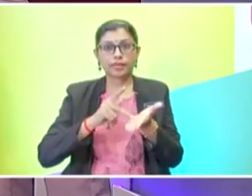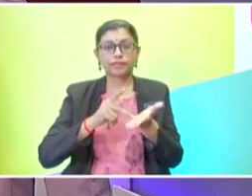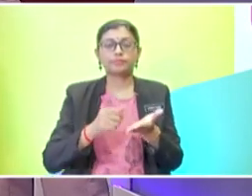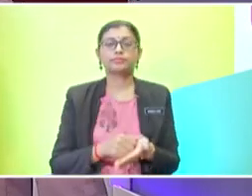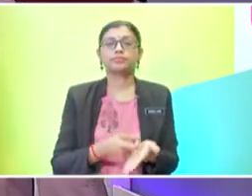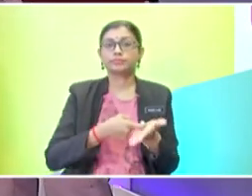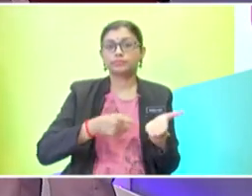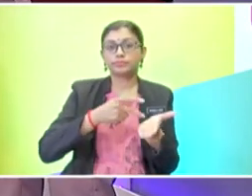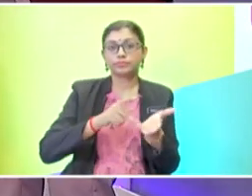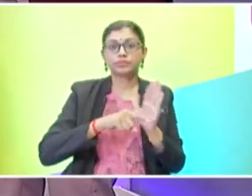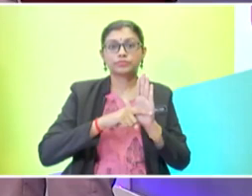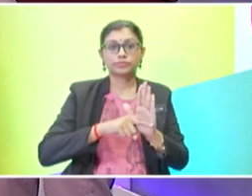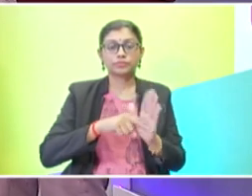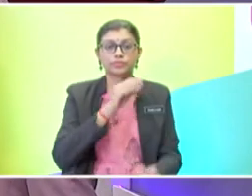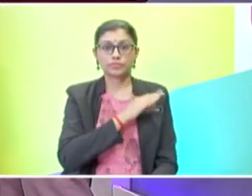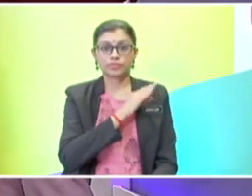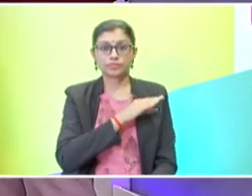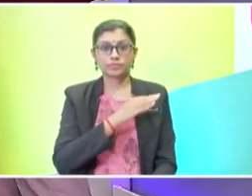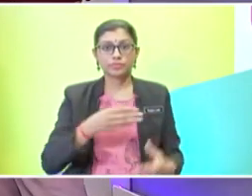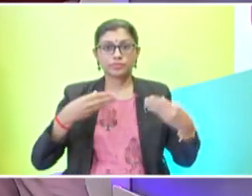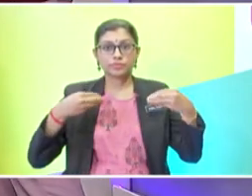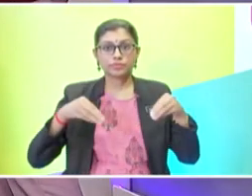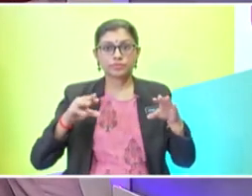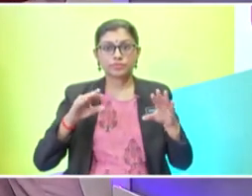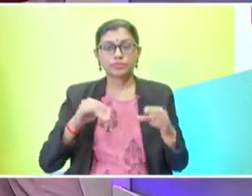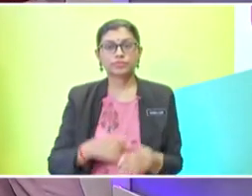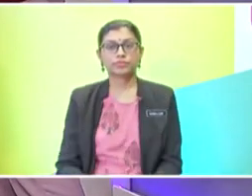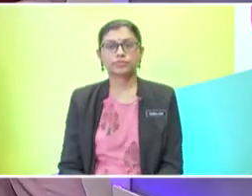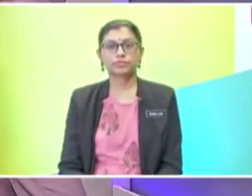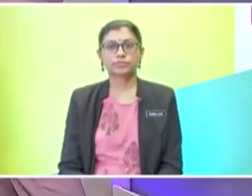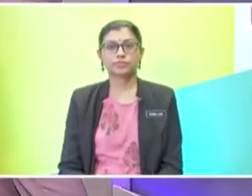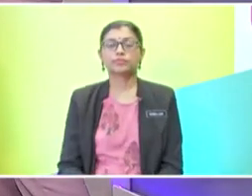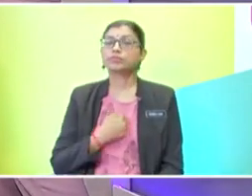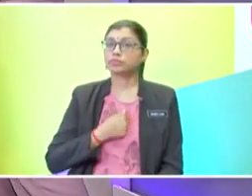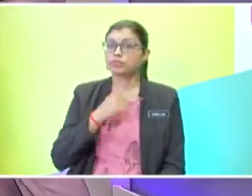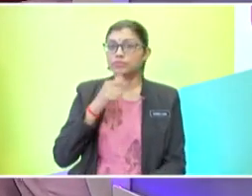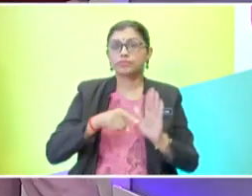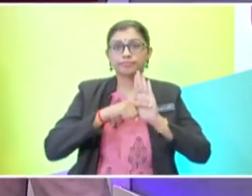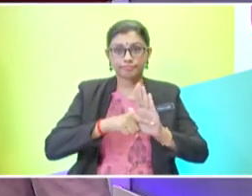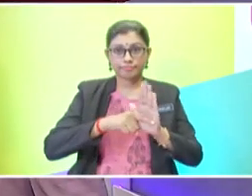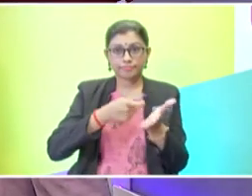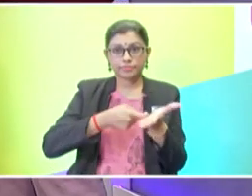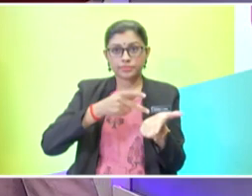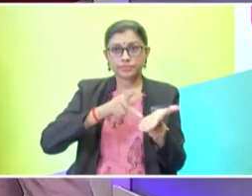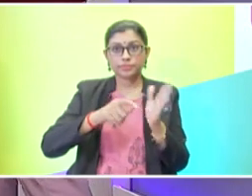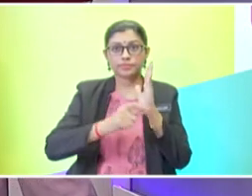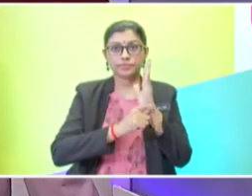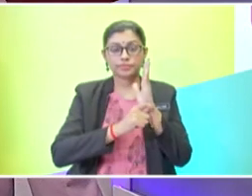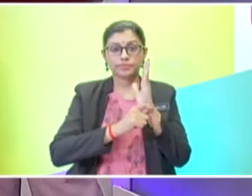I get the selling price of 10, sorry, not minus, plus, sorry. Cost price plus profit, I get